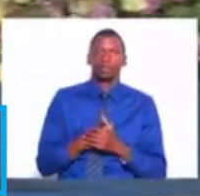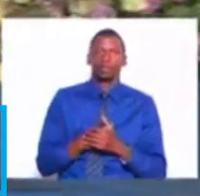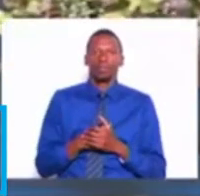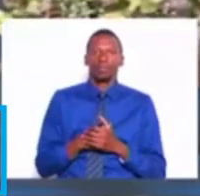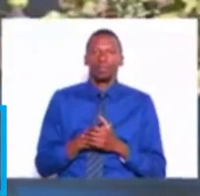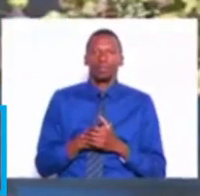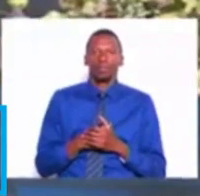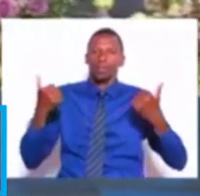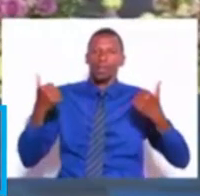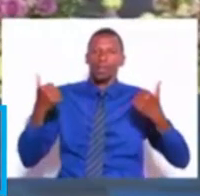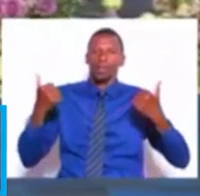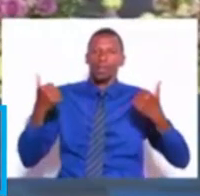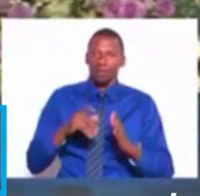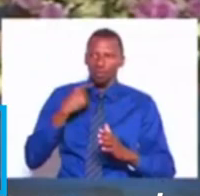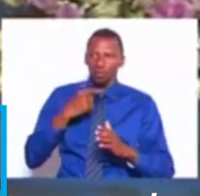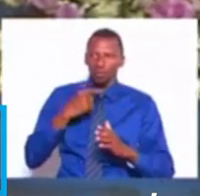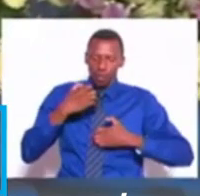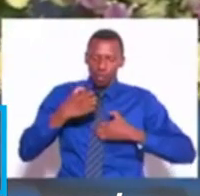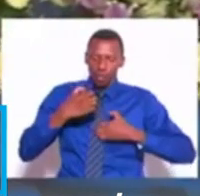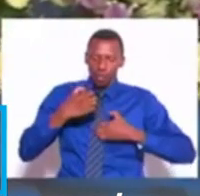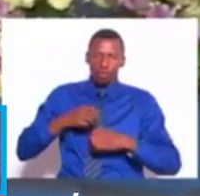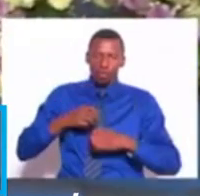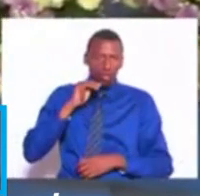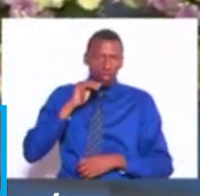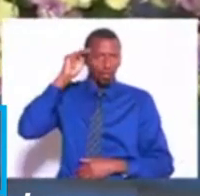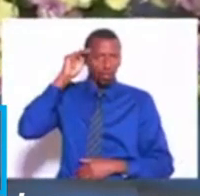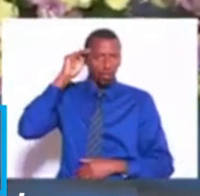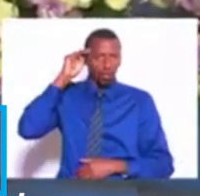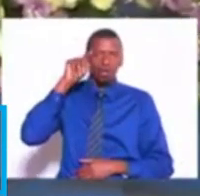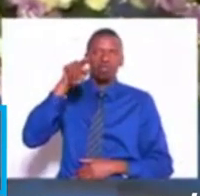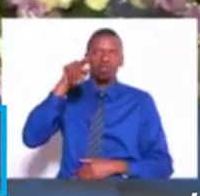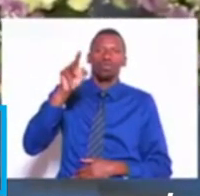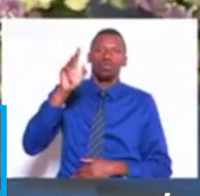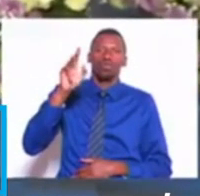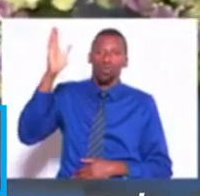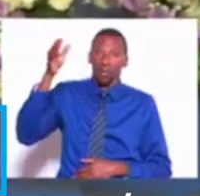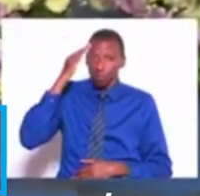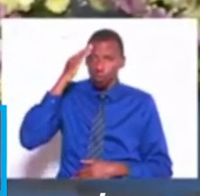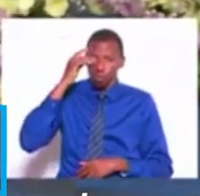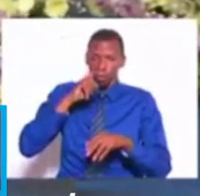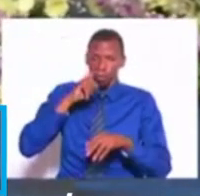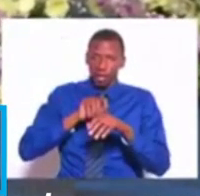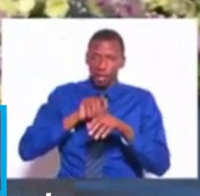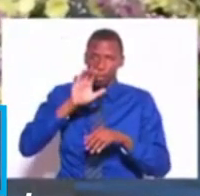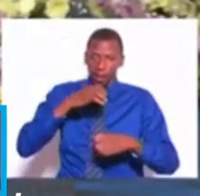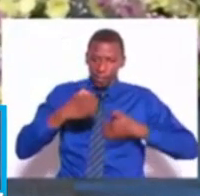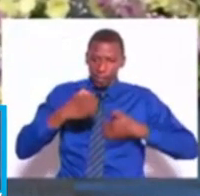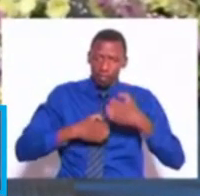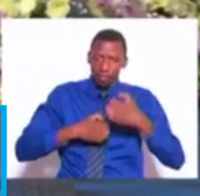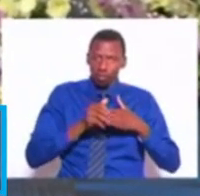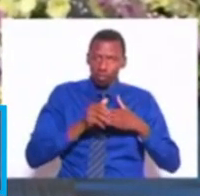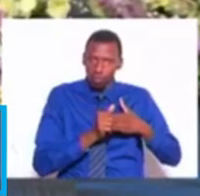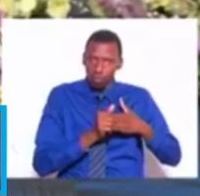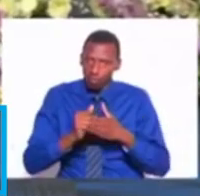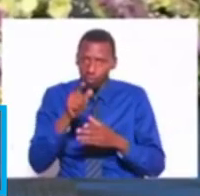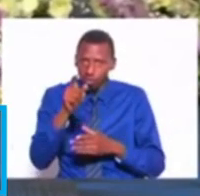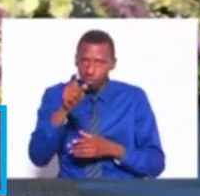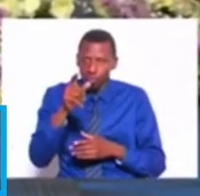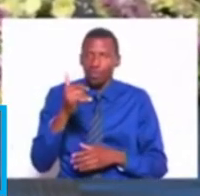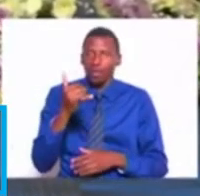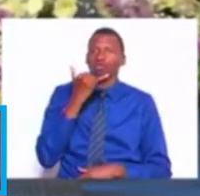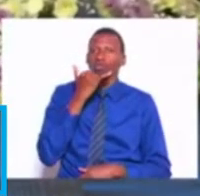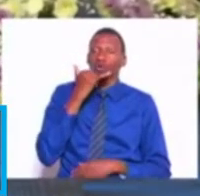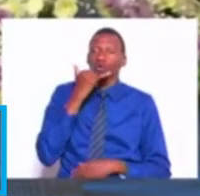Anyone who is emotionally matured, you will know when your emotions are leading you in a wrong